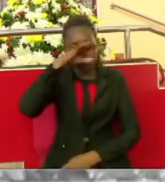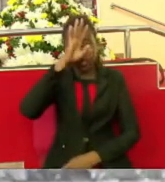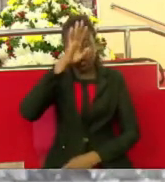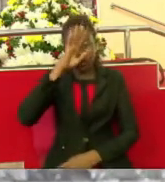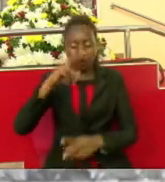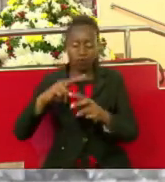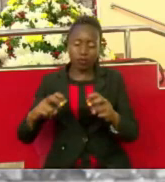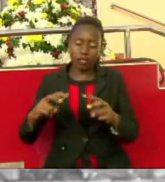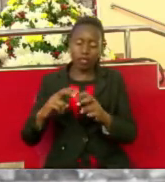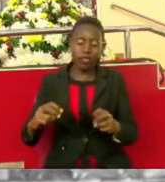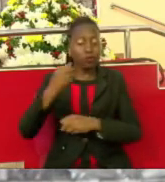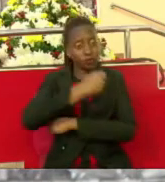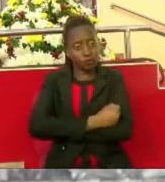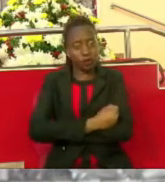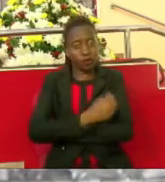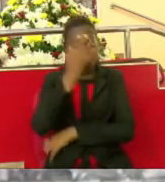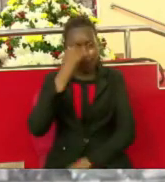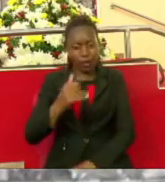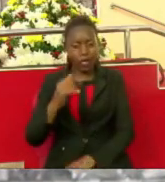Because when a child has got good marks,